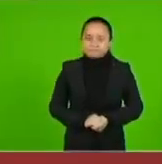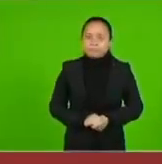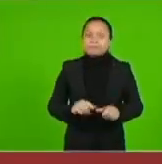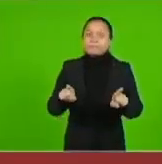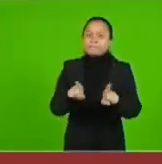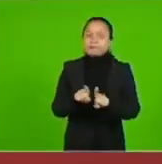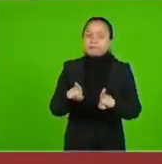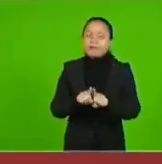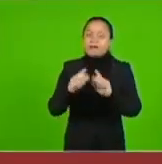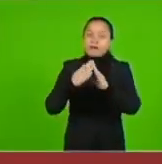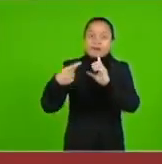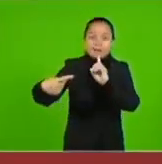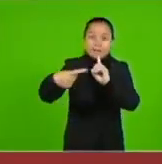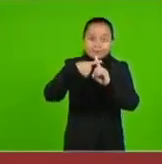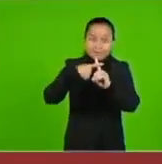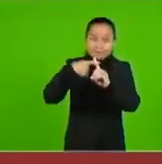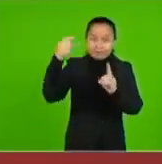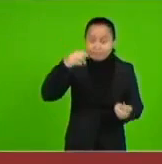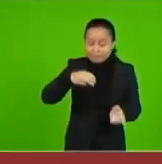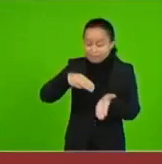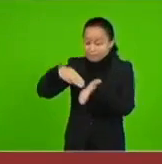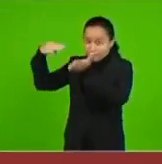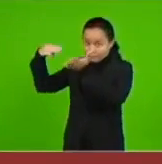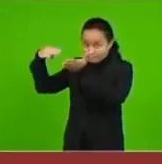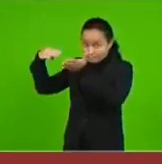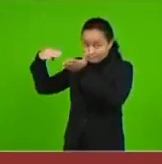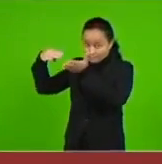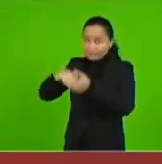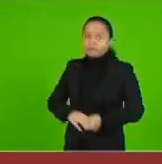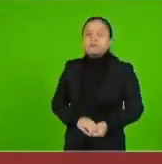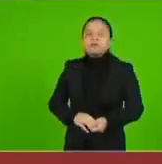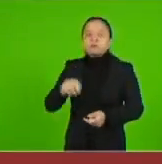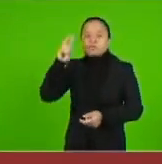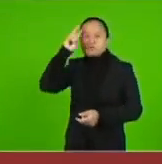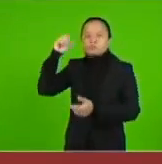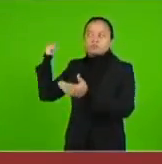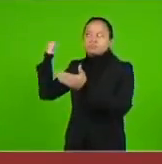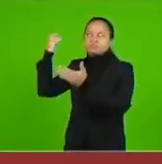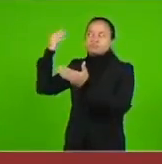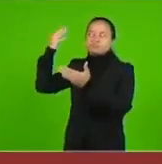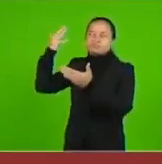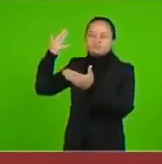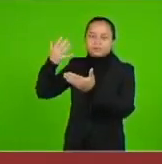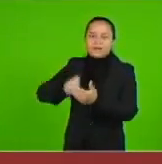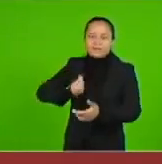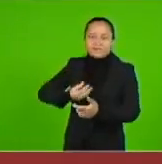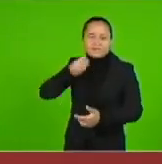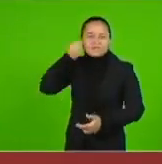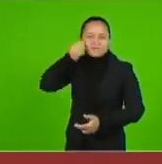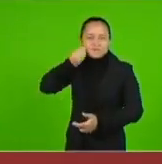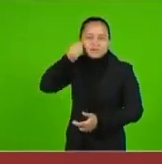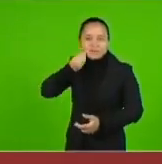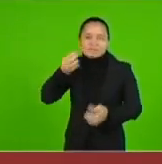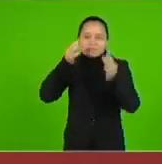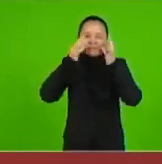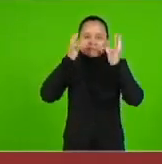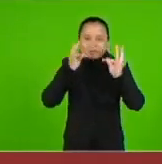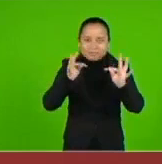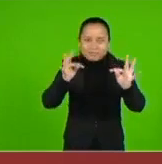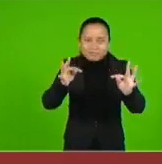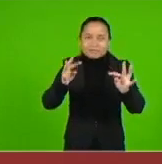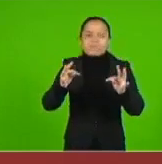with God. Maranatha Christian Church, throughout its history, lives and testifies